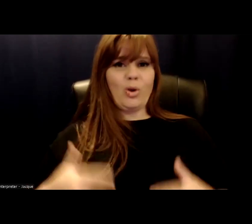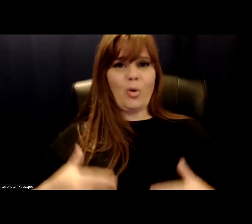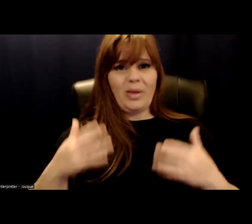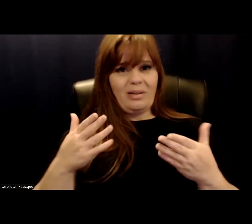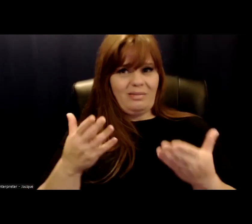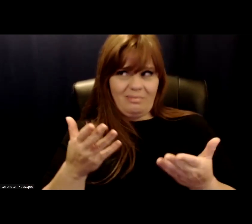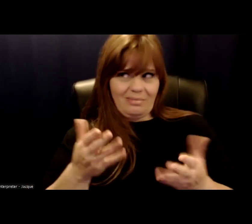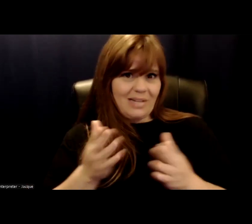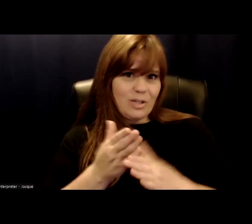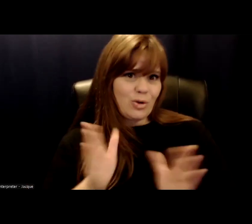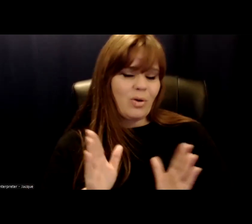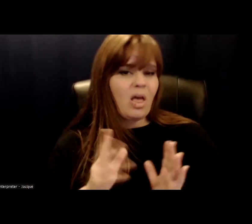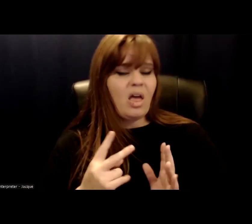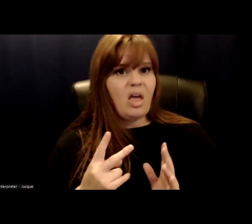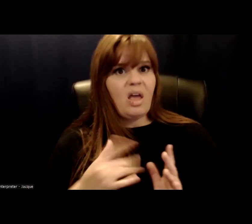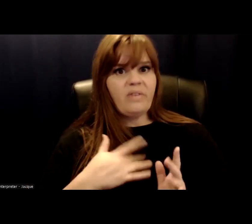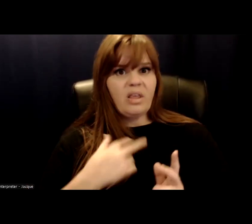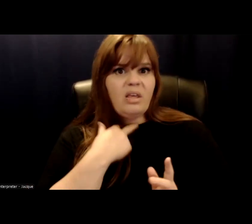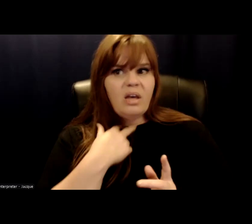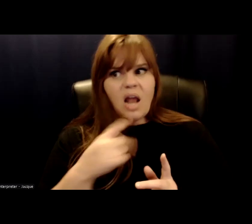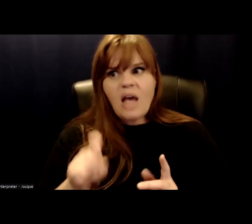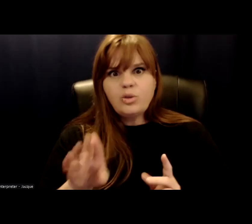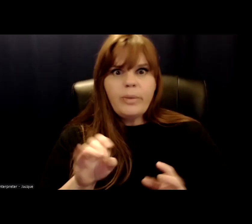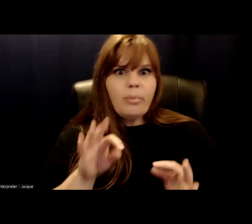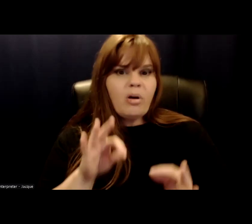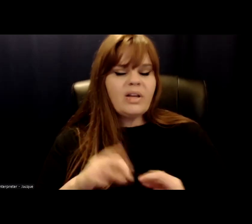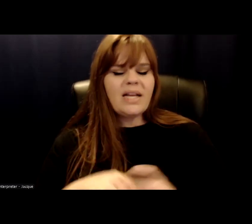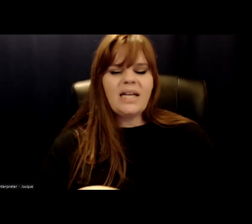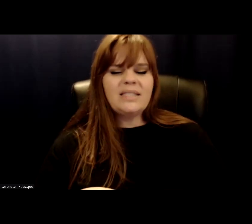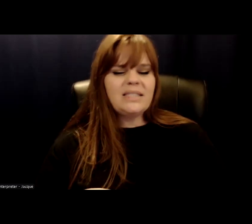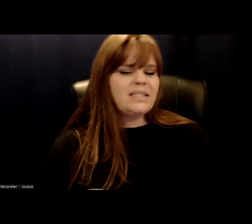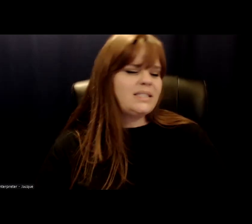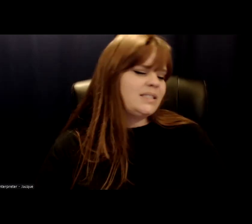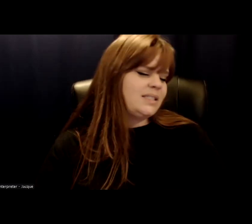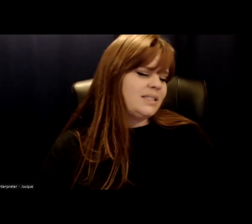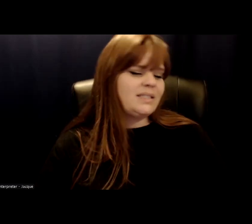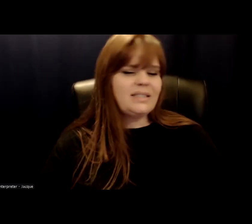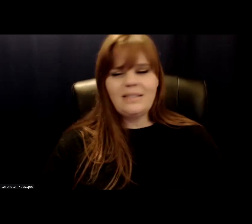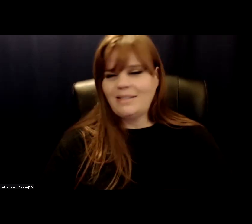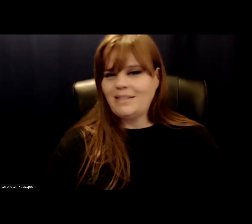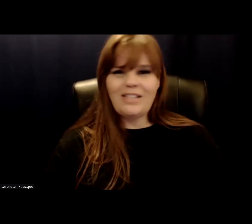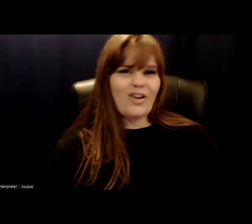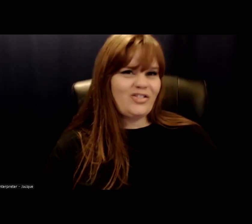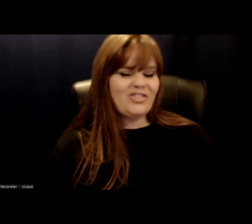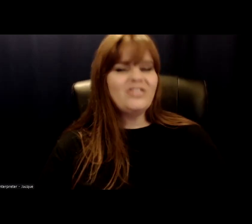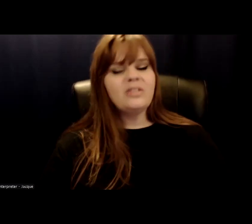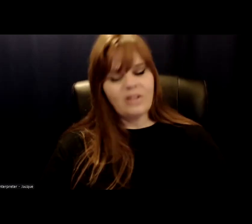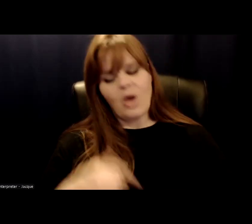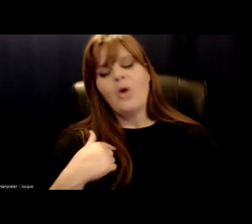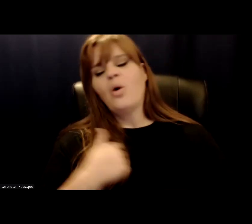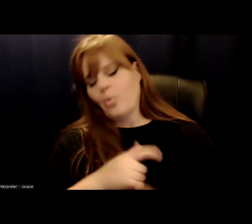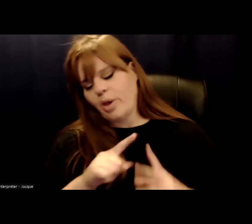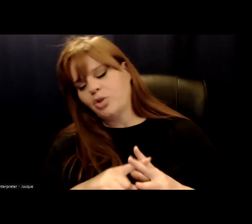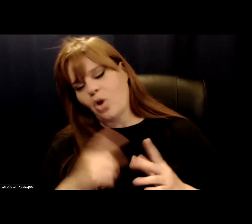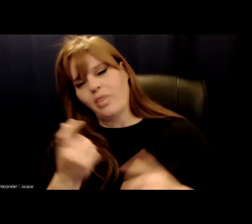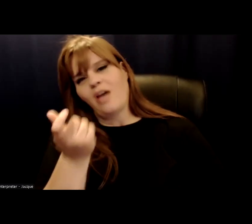it being excellent is where humanity starts to run afoul anyway. So we can start that revolution in